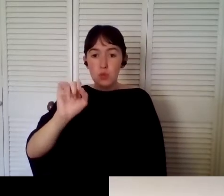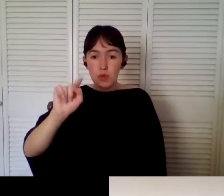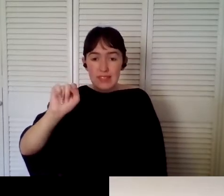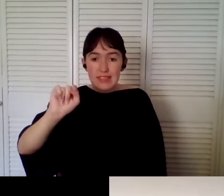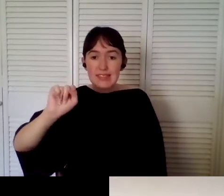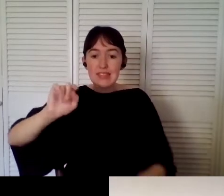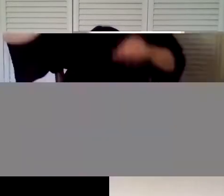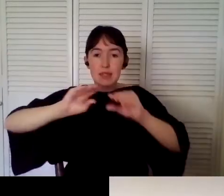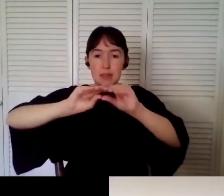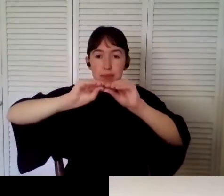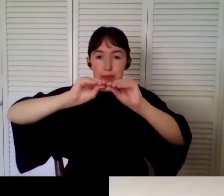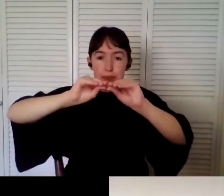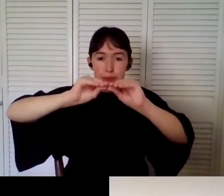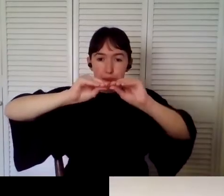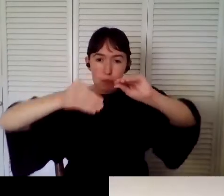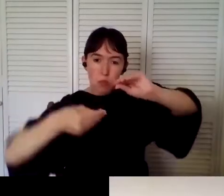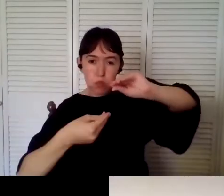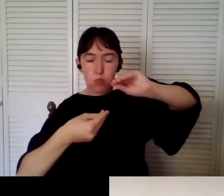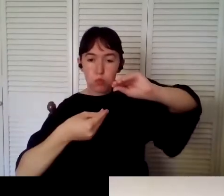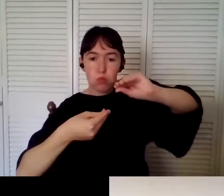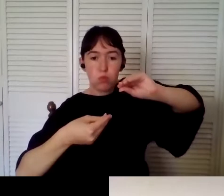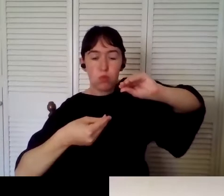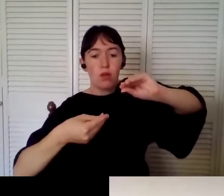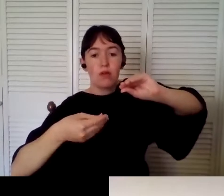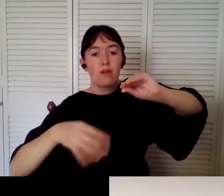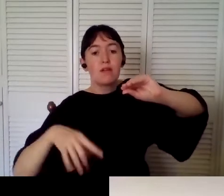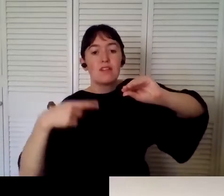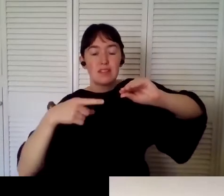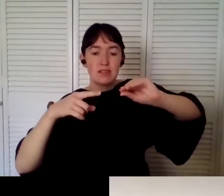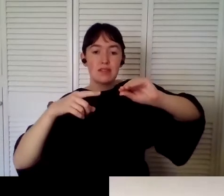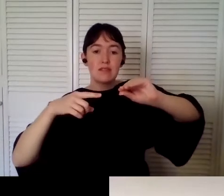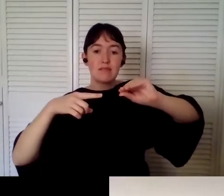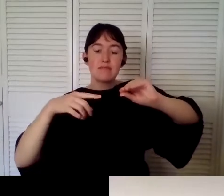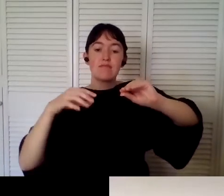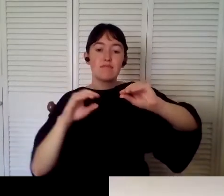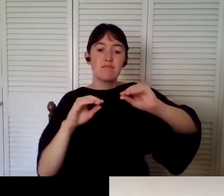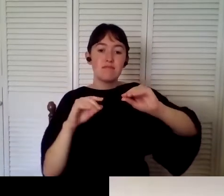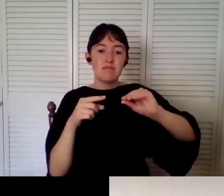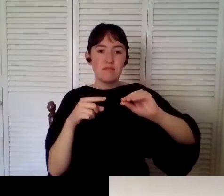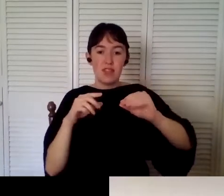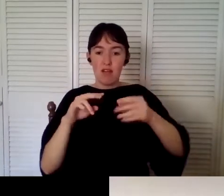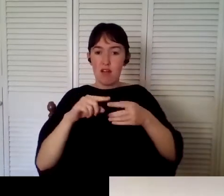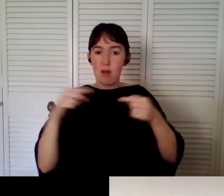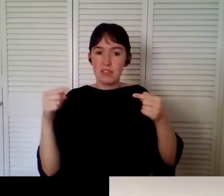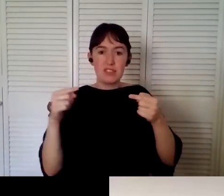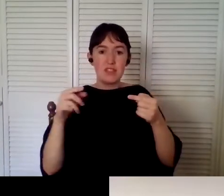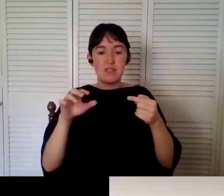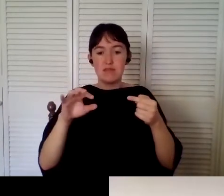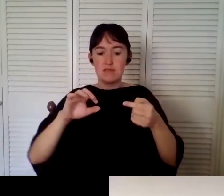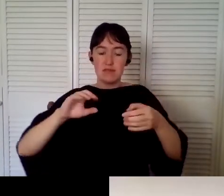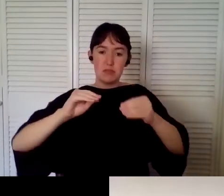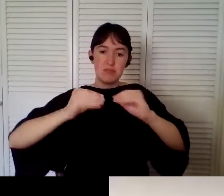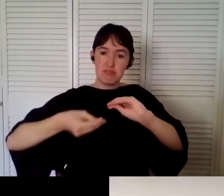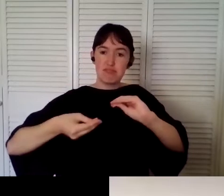piece is twisting into an object, it puts opposing forces and it snaps it and twists it.